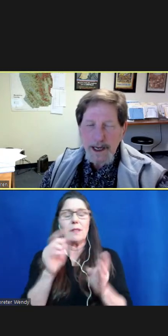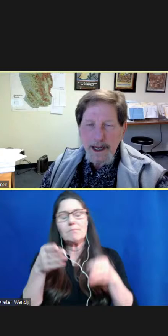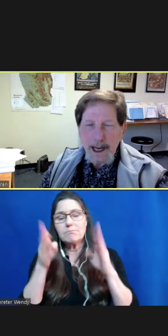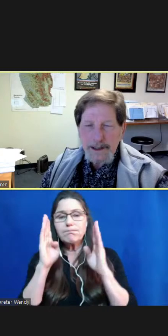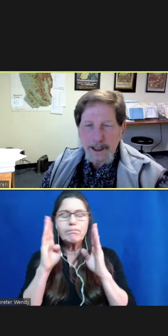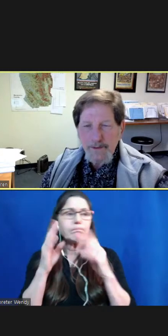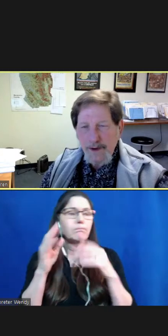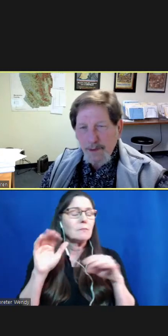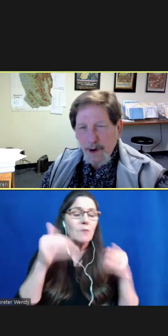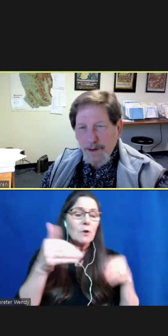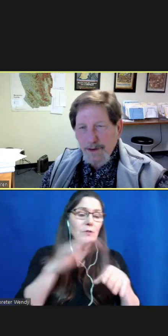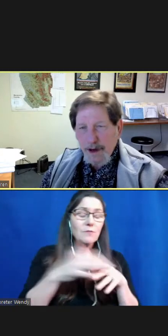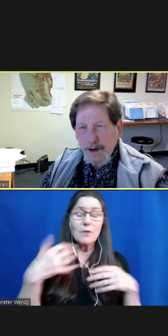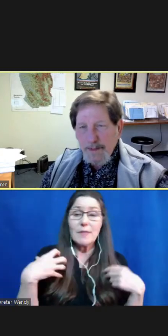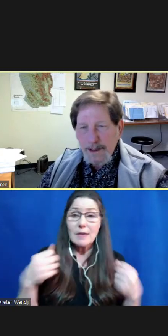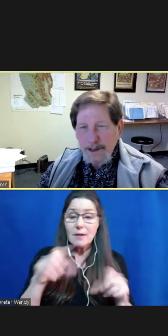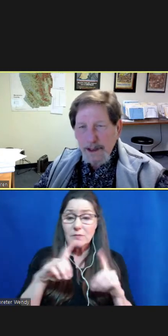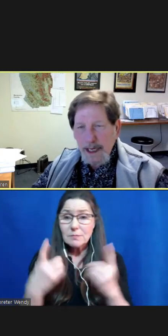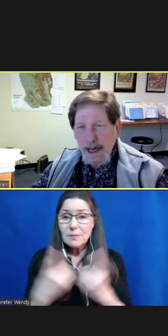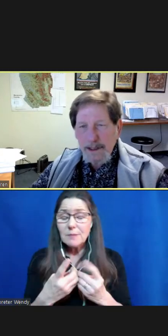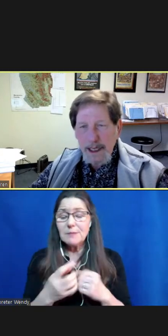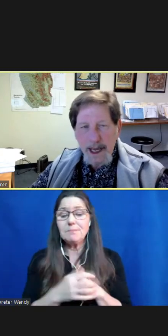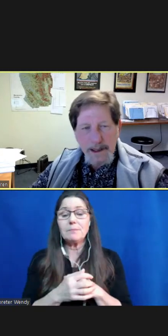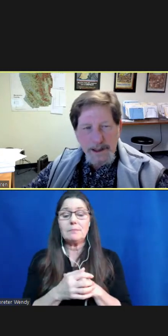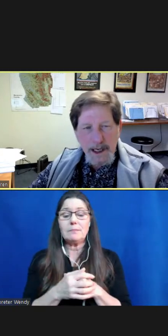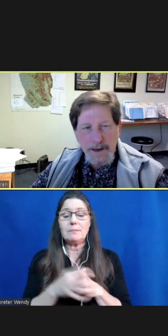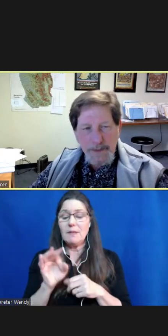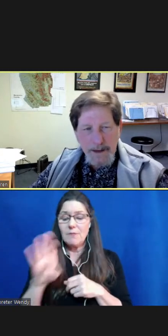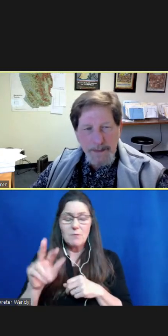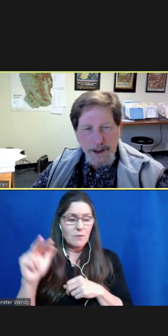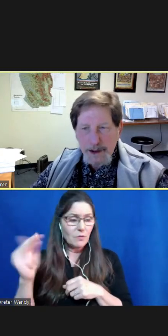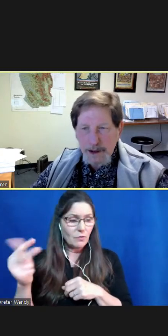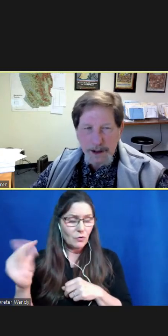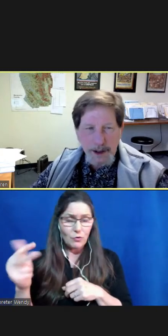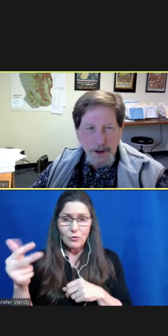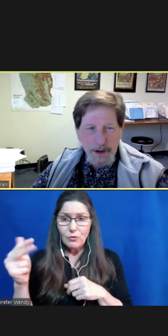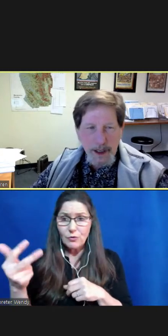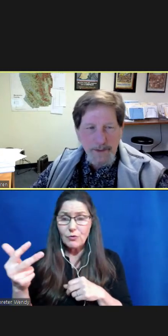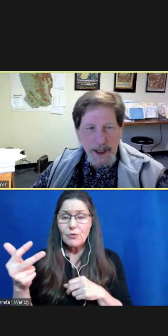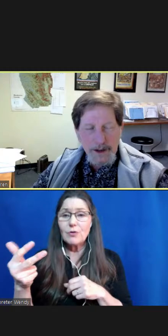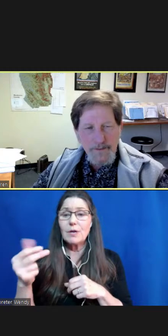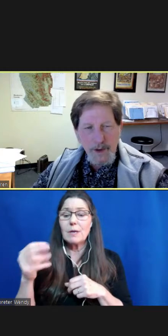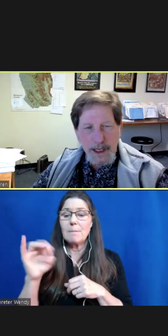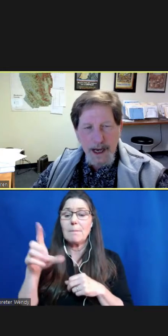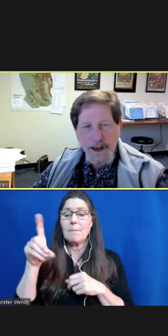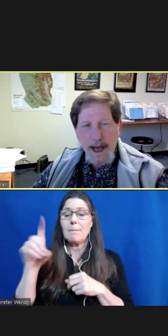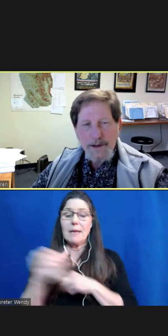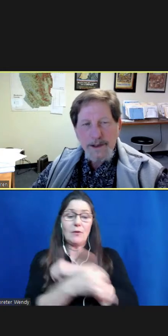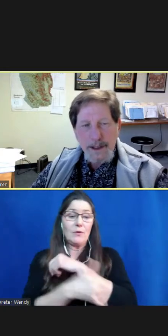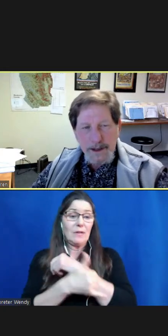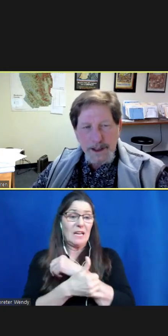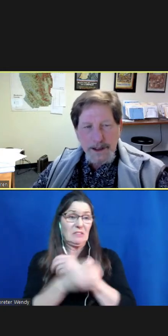department. As of February 3rd, Mendocino County has administered a total of